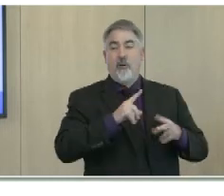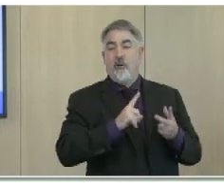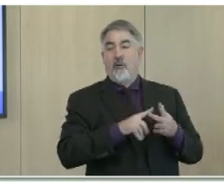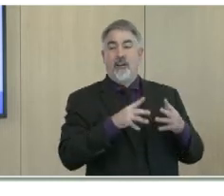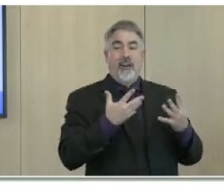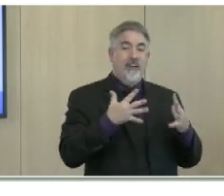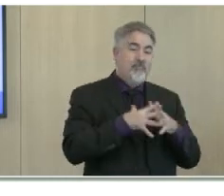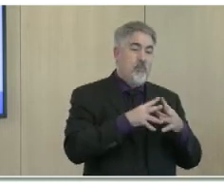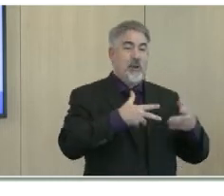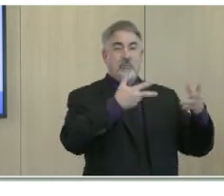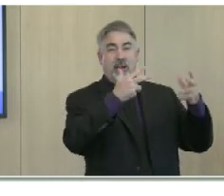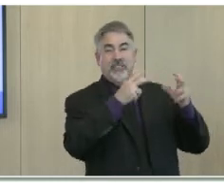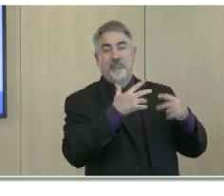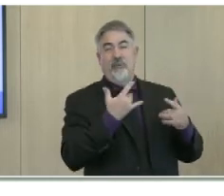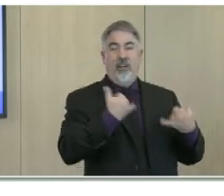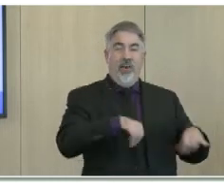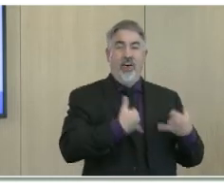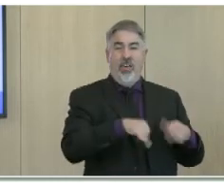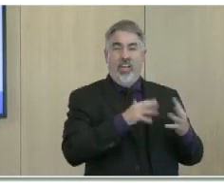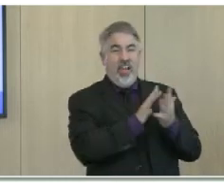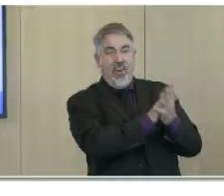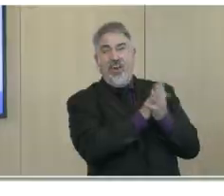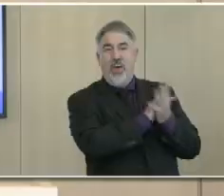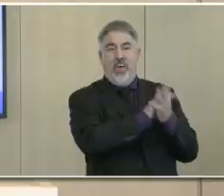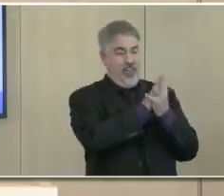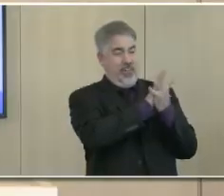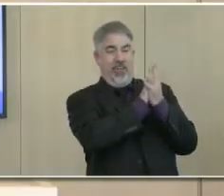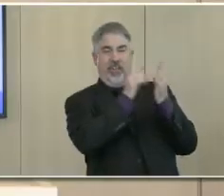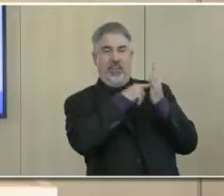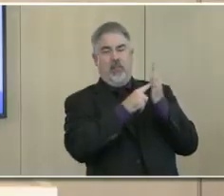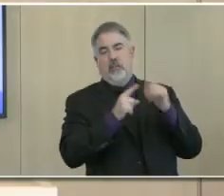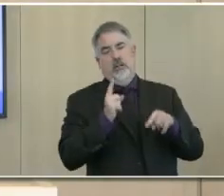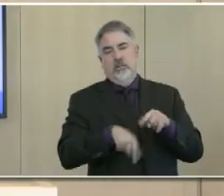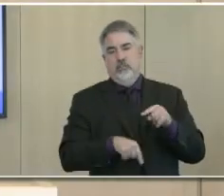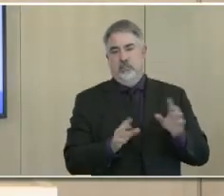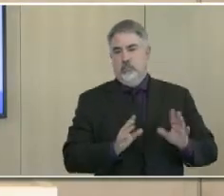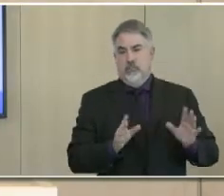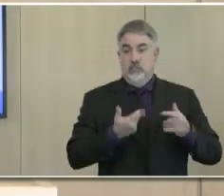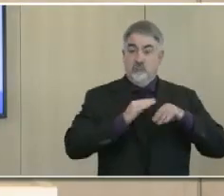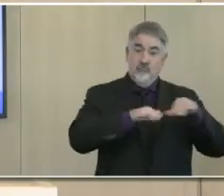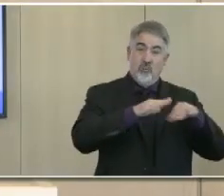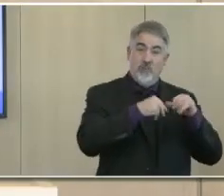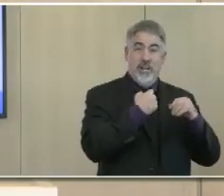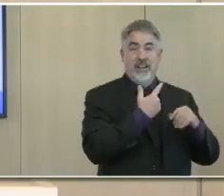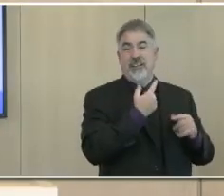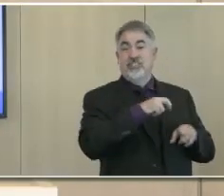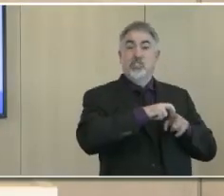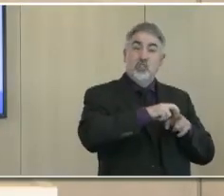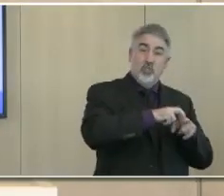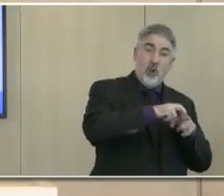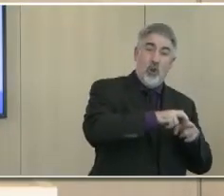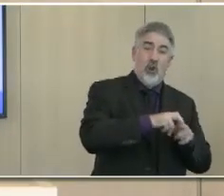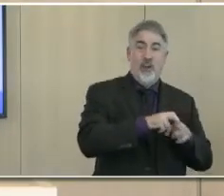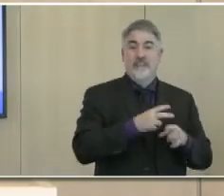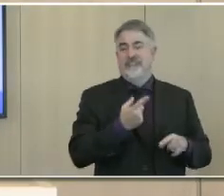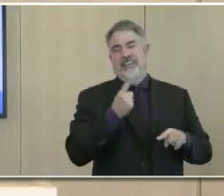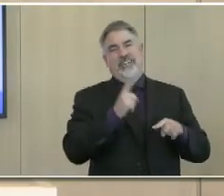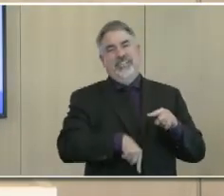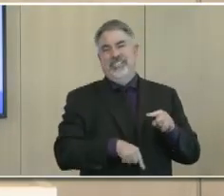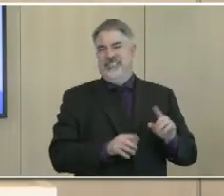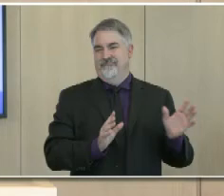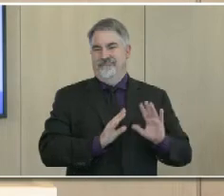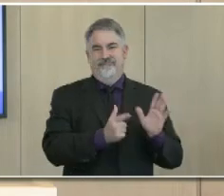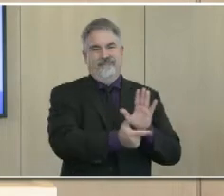in active recreation are swimming, surfing, and recreational boating. All of those activities are